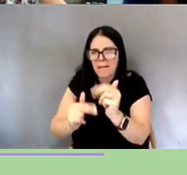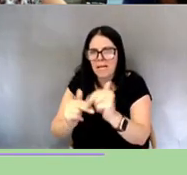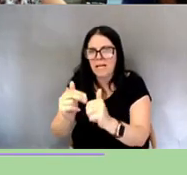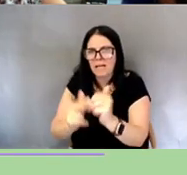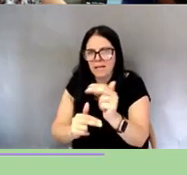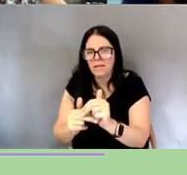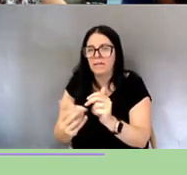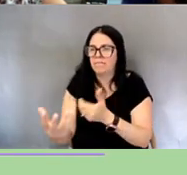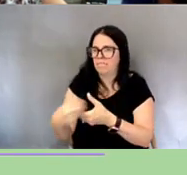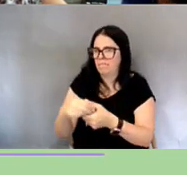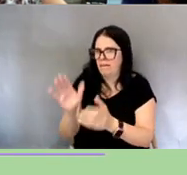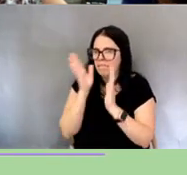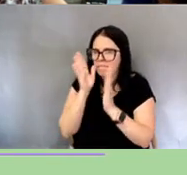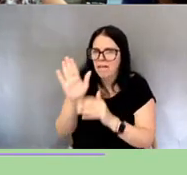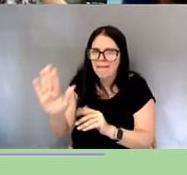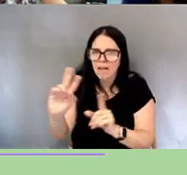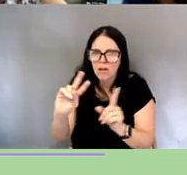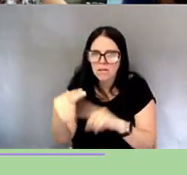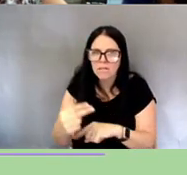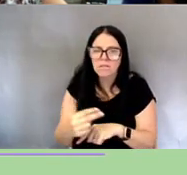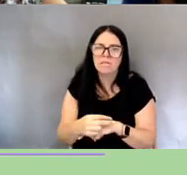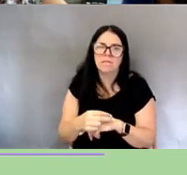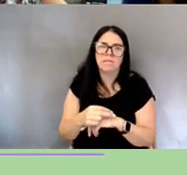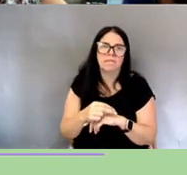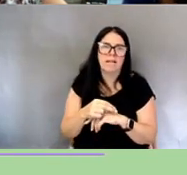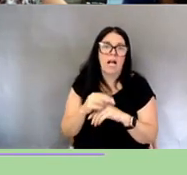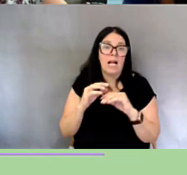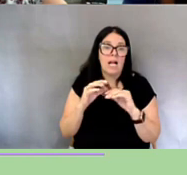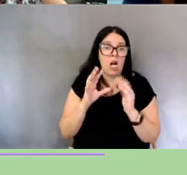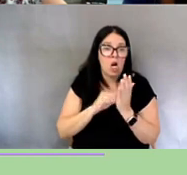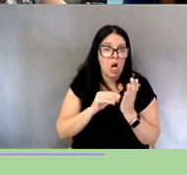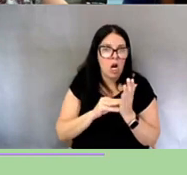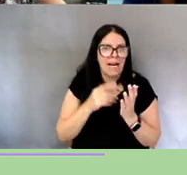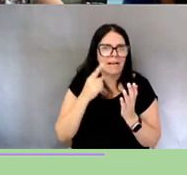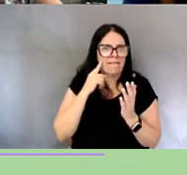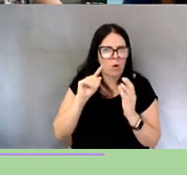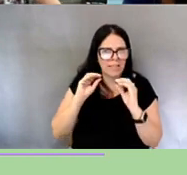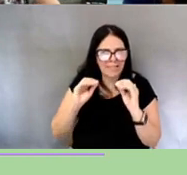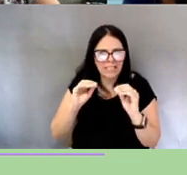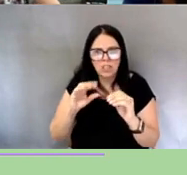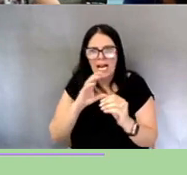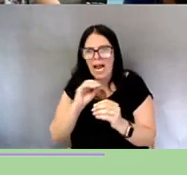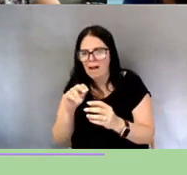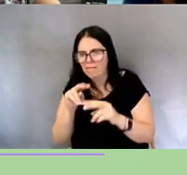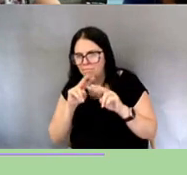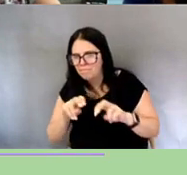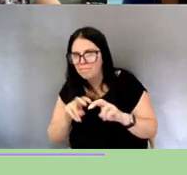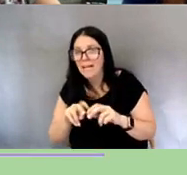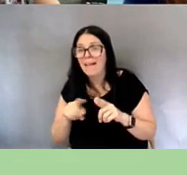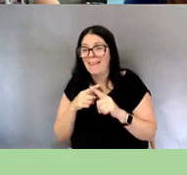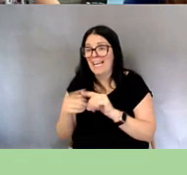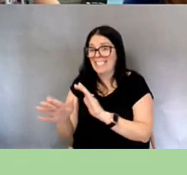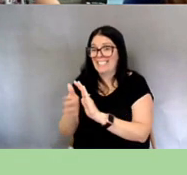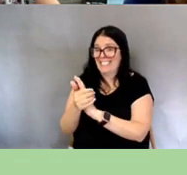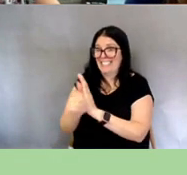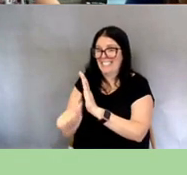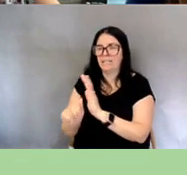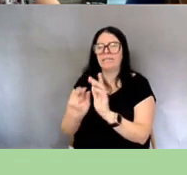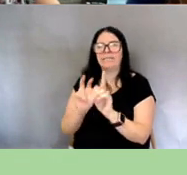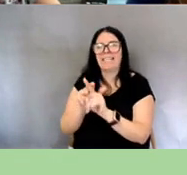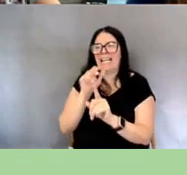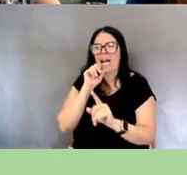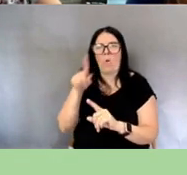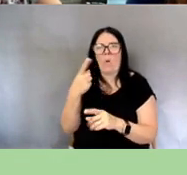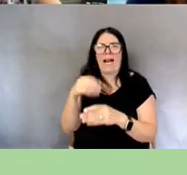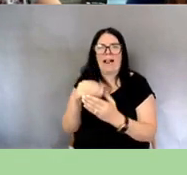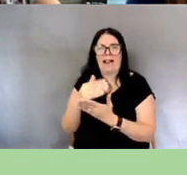planning, reflection and teaching for learning, spotlighting skills transfer beyond the lesson. I'm very excited